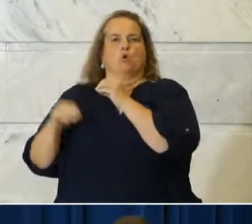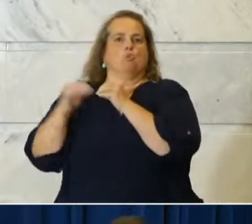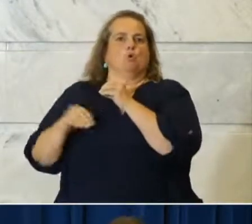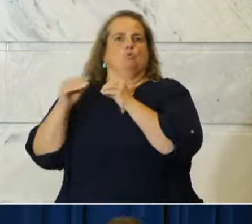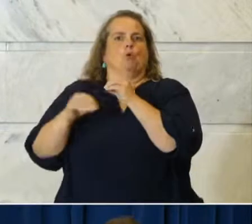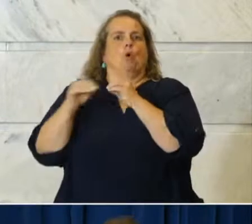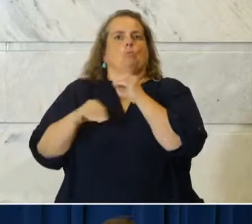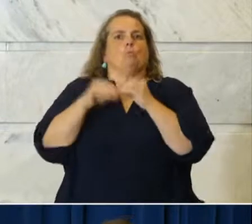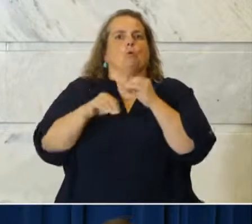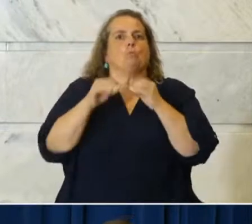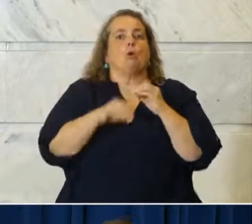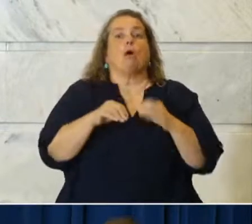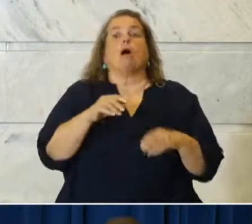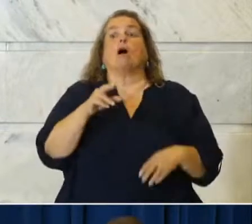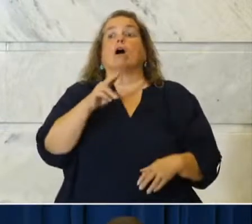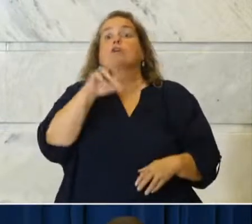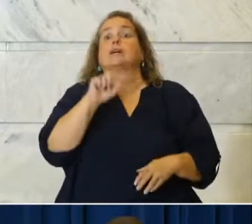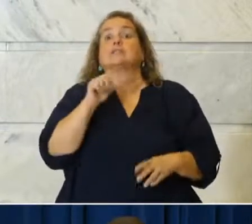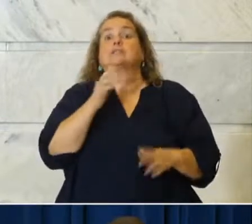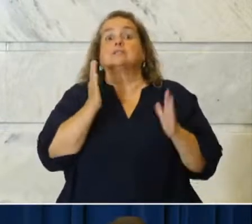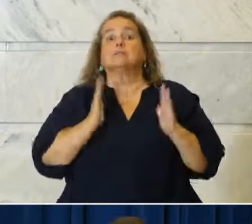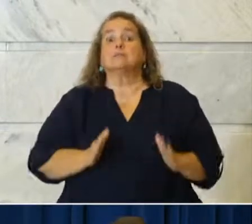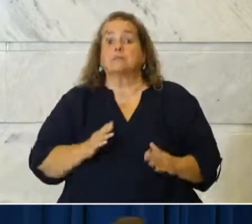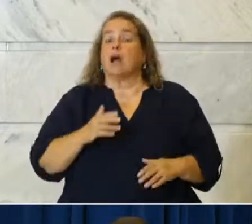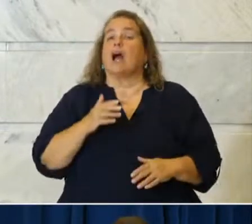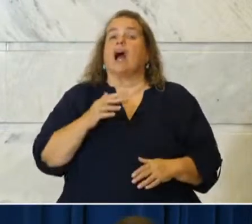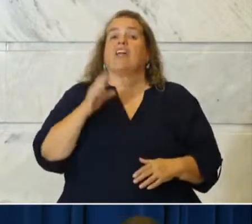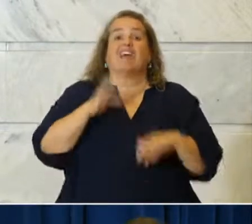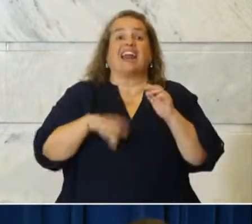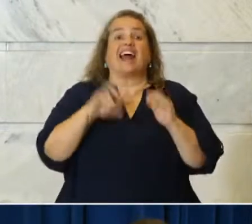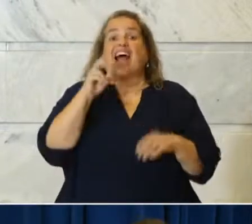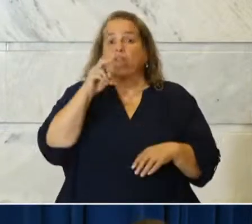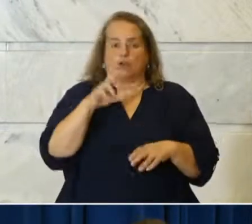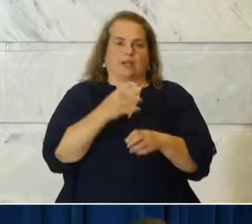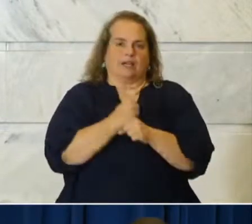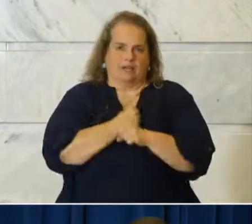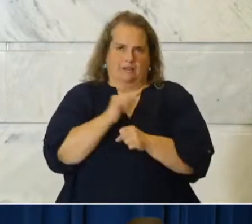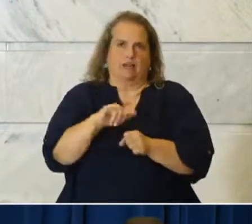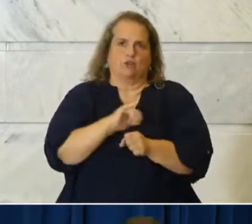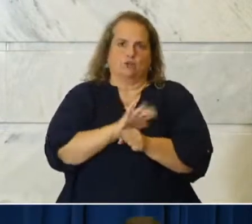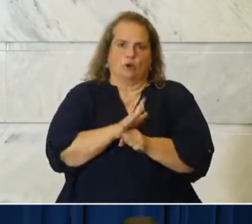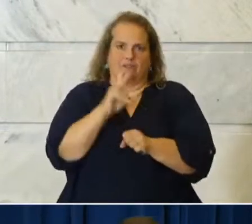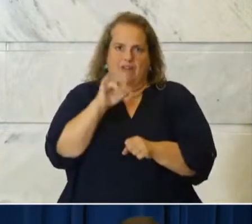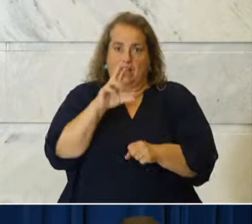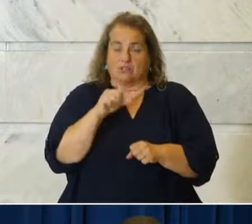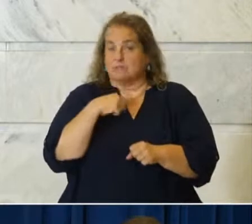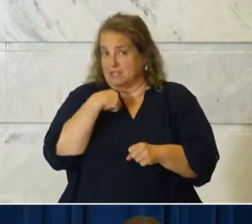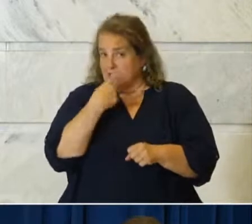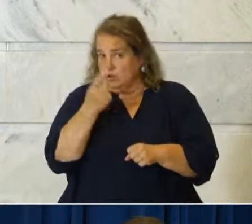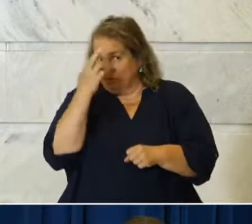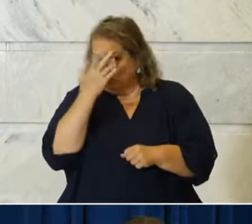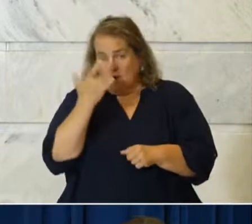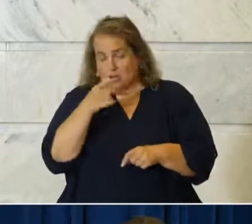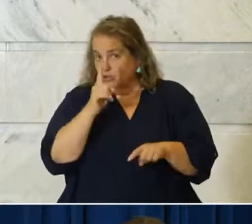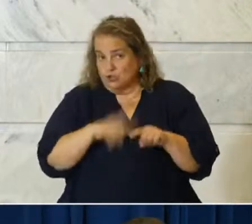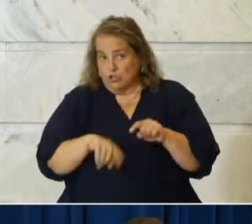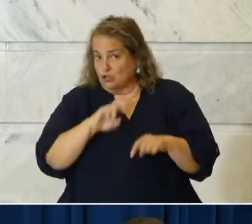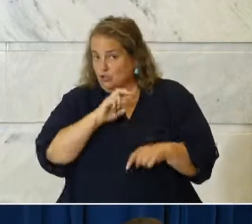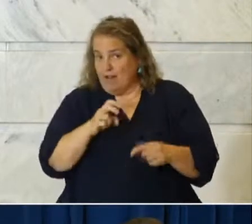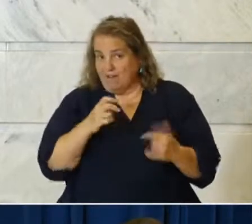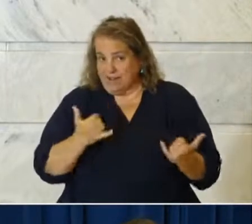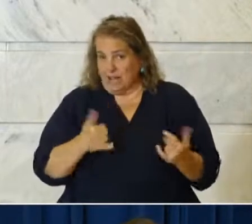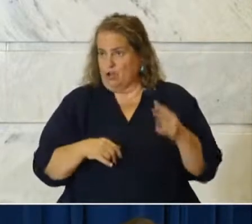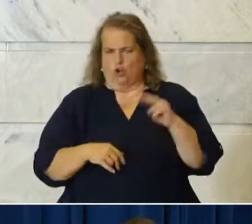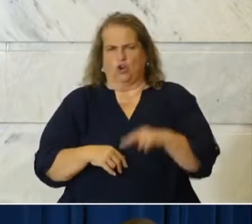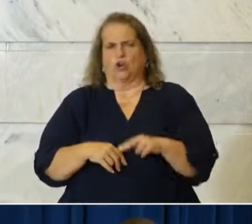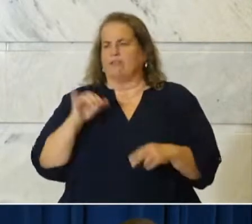ever are contracting the coronavirus. You want to talk about a reason you shouldn't travel right now? Go back.